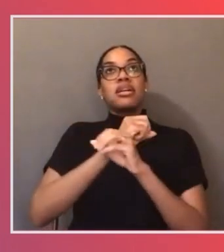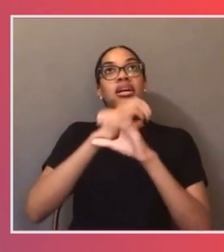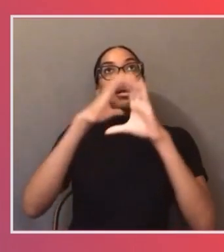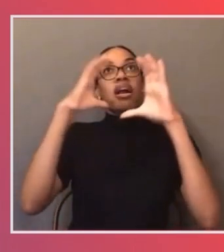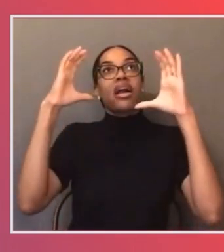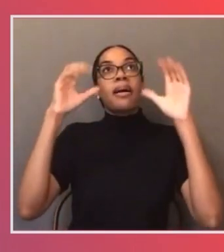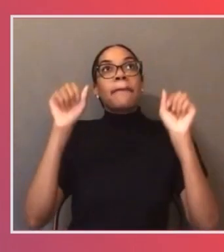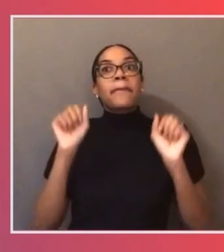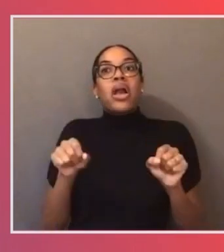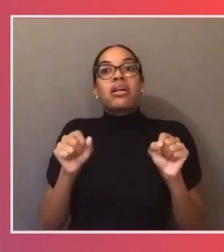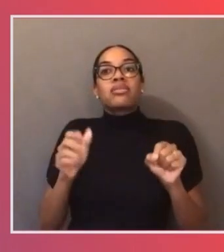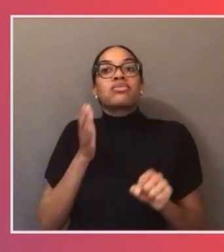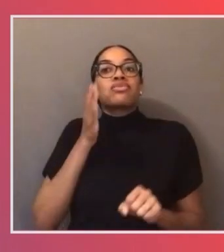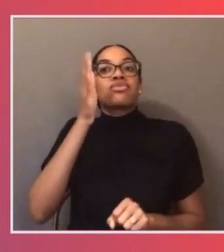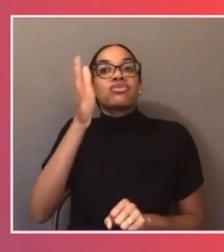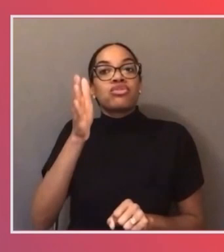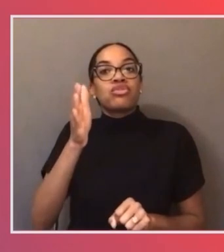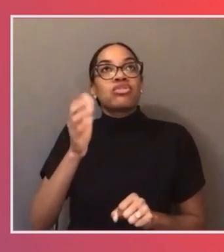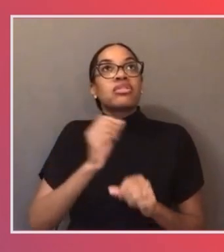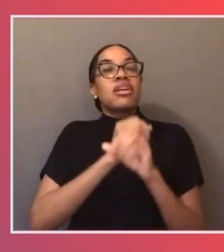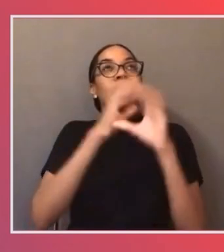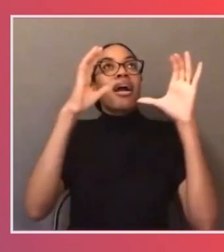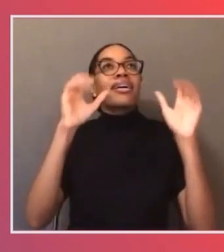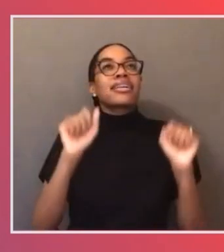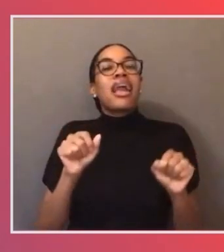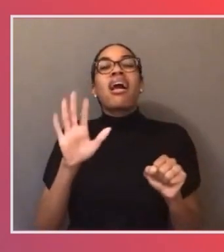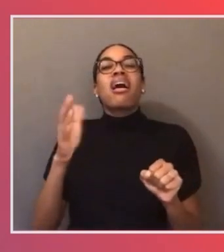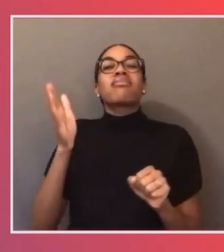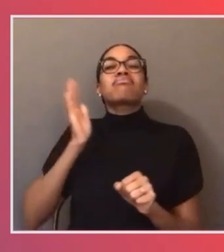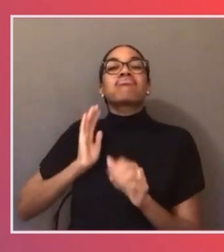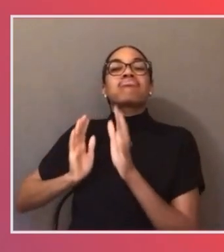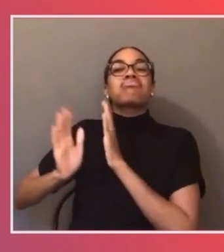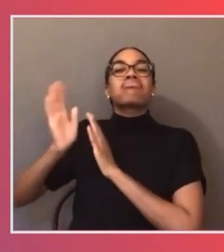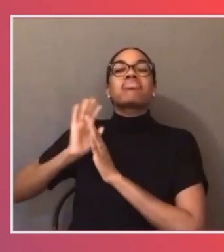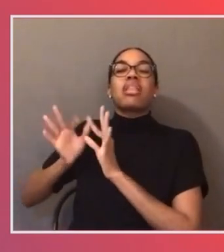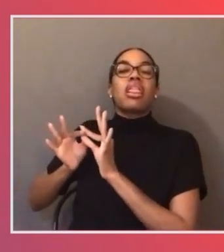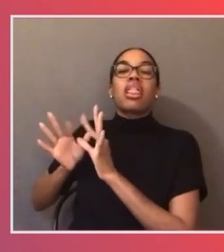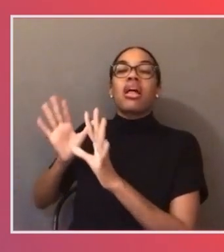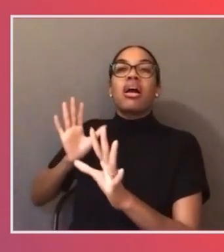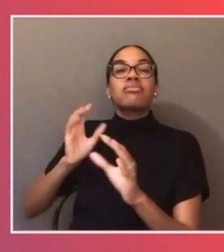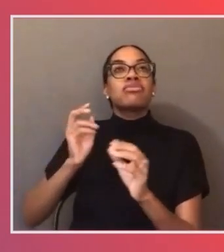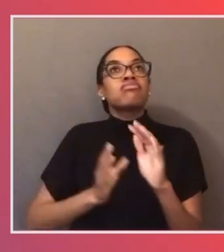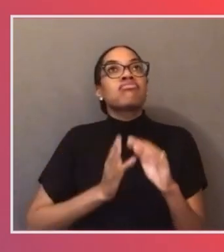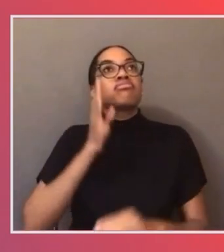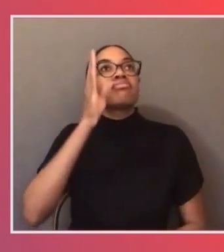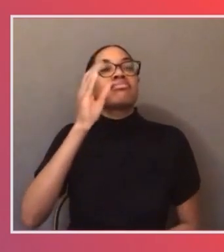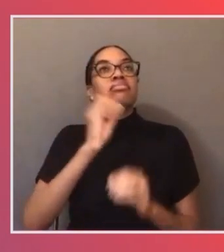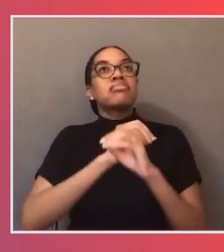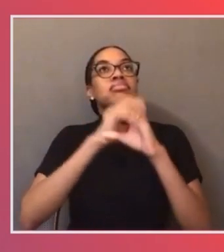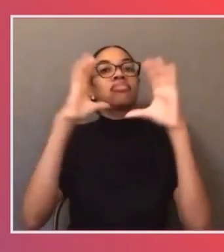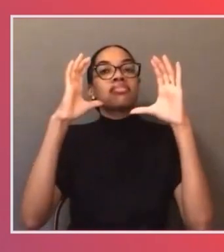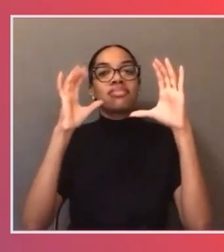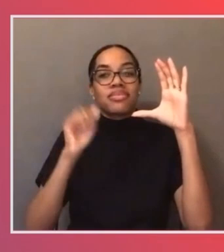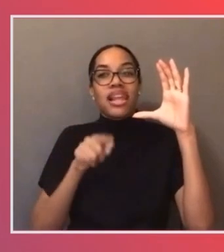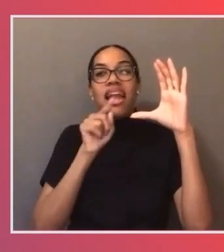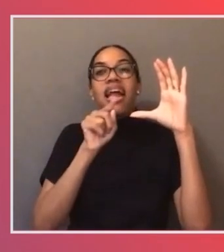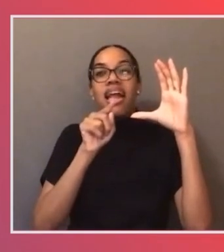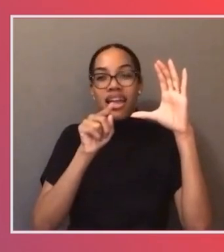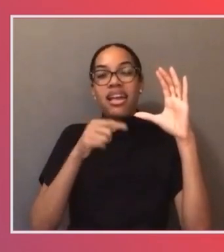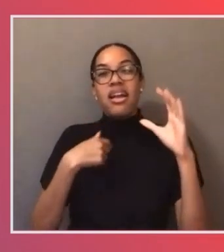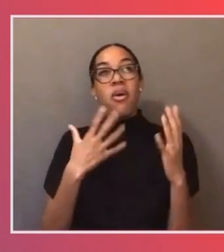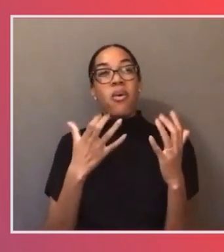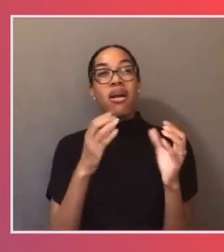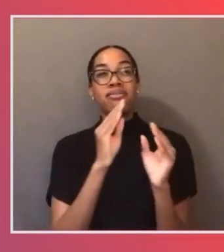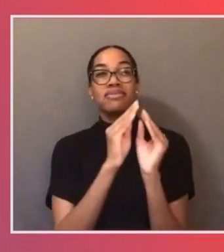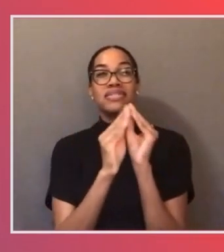right? I think that's such an incredible superpower, if you will. It's an incredible